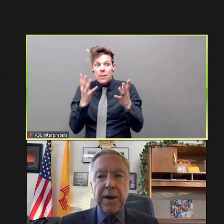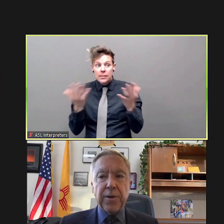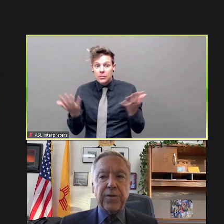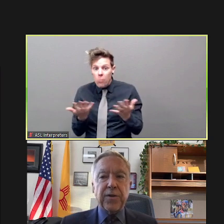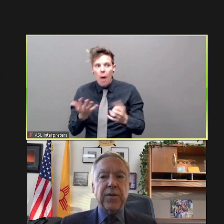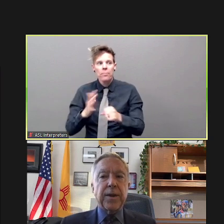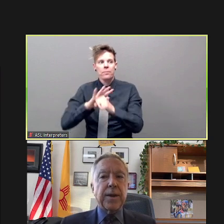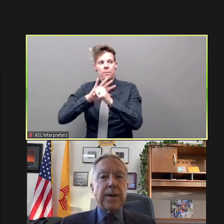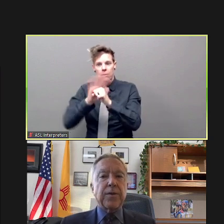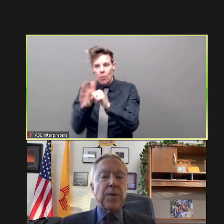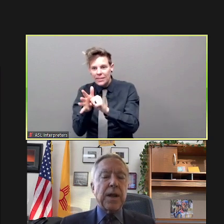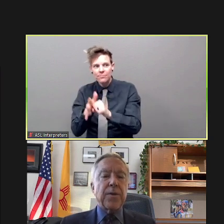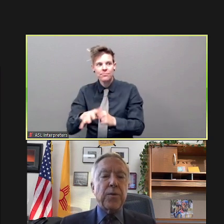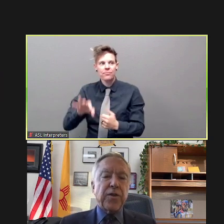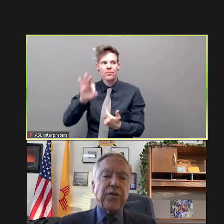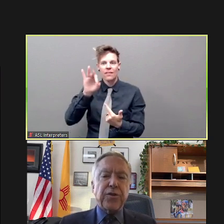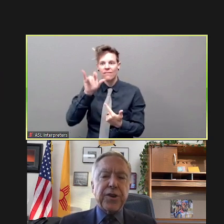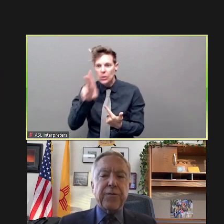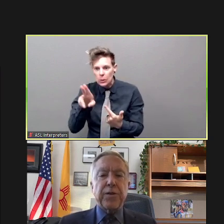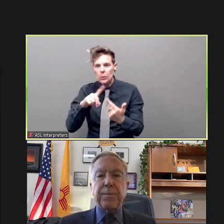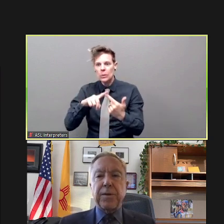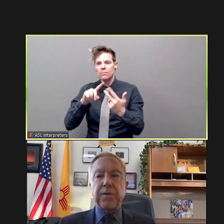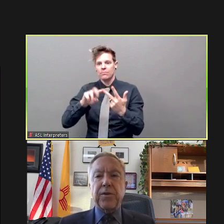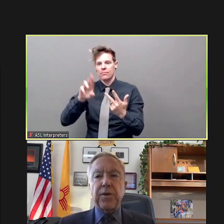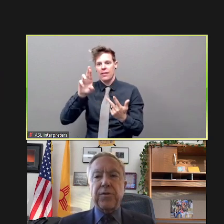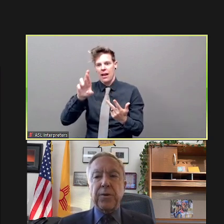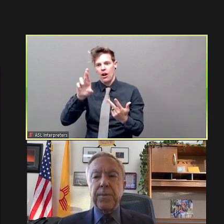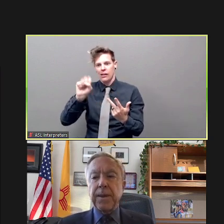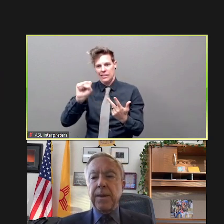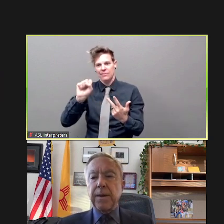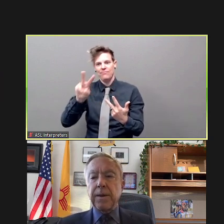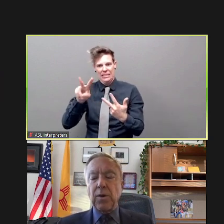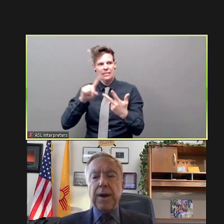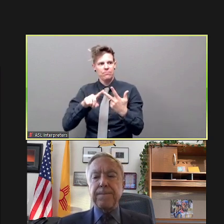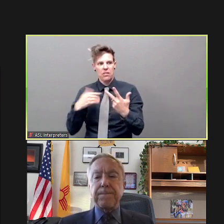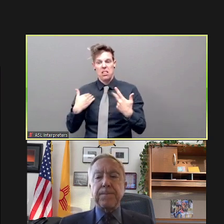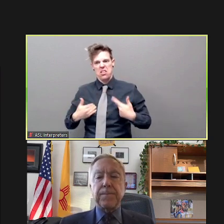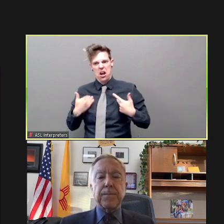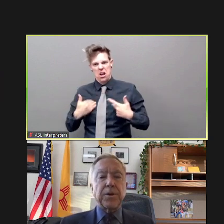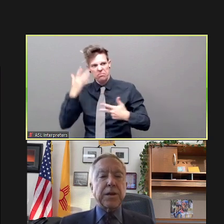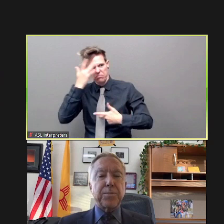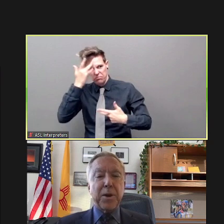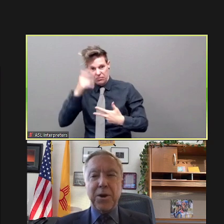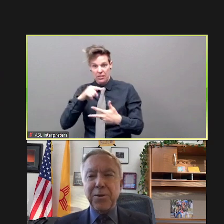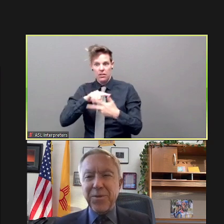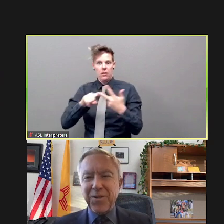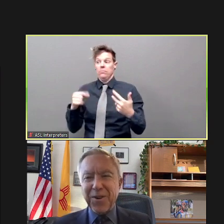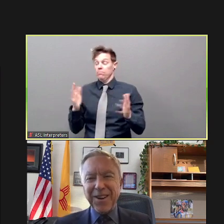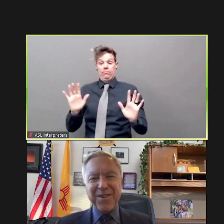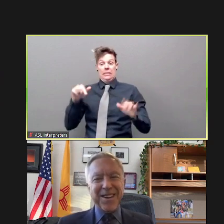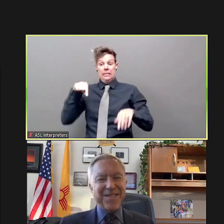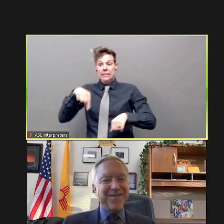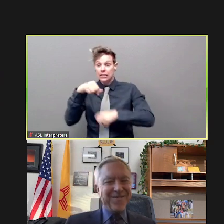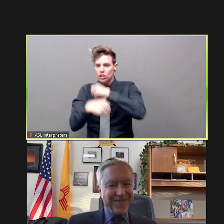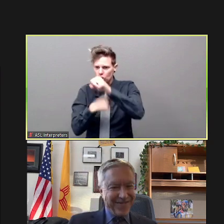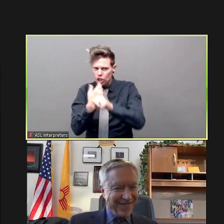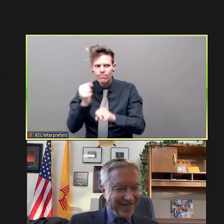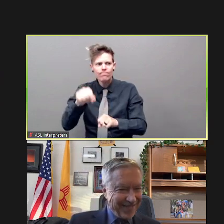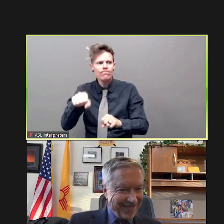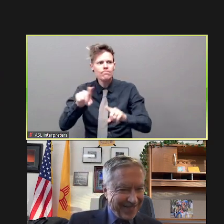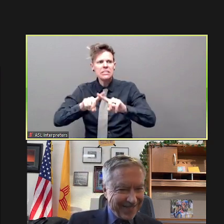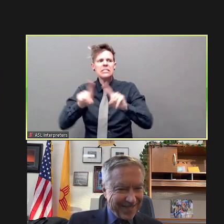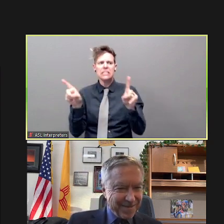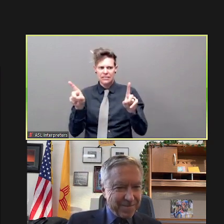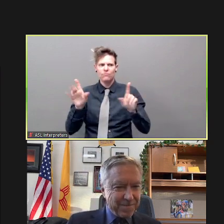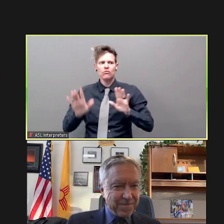respiratory viruses as well. And the results are different than previous years. So Laura, or Dr. Parahone, sorry.